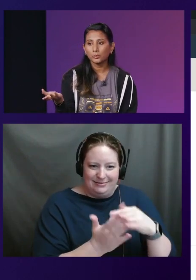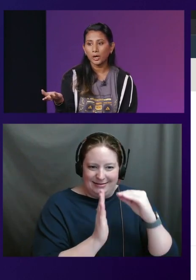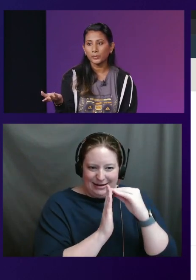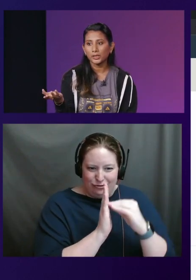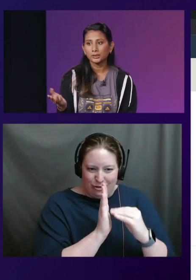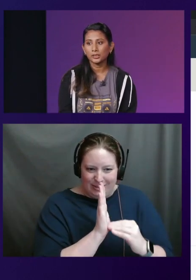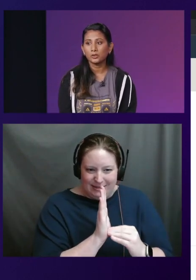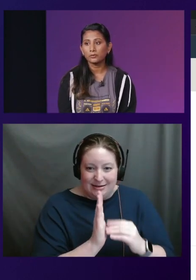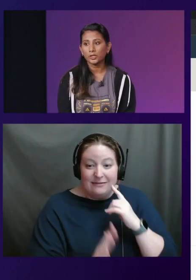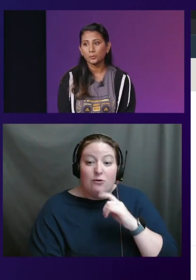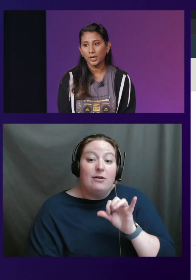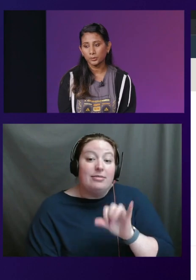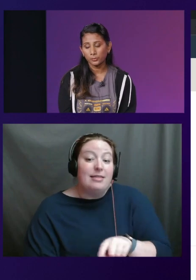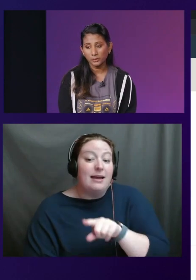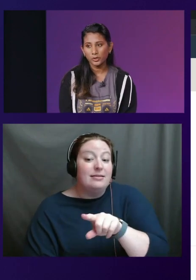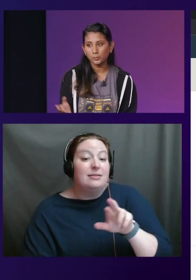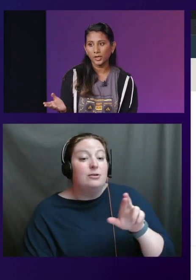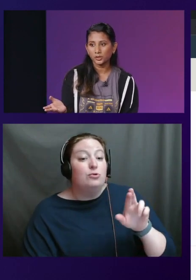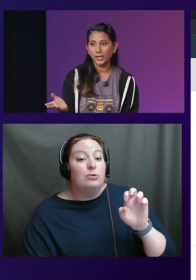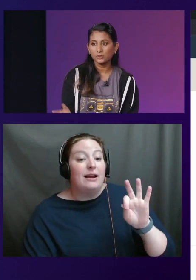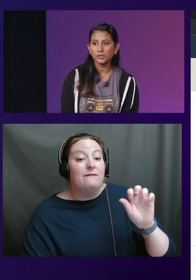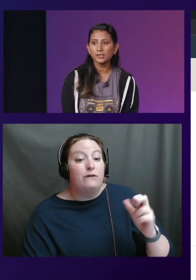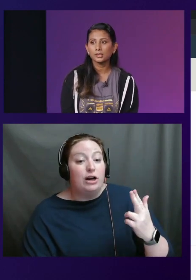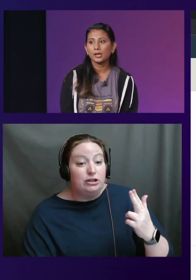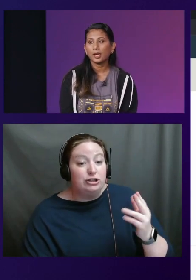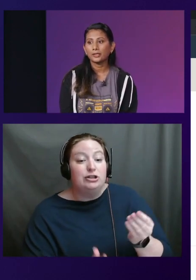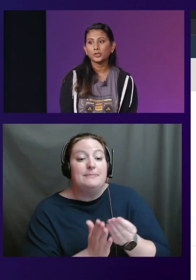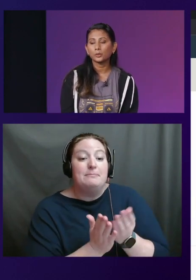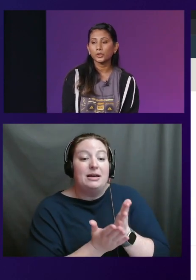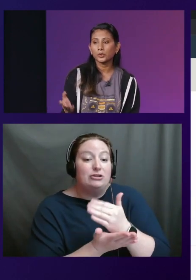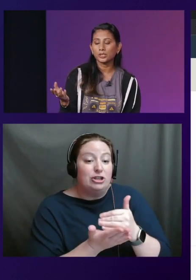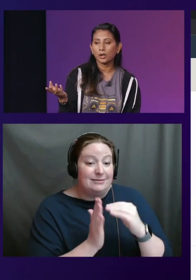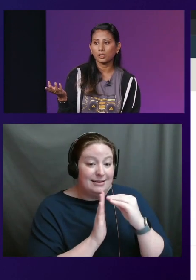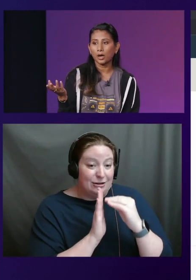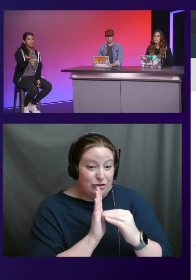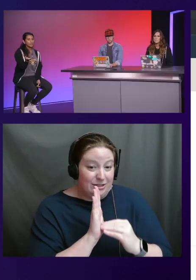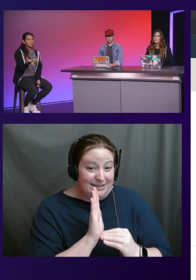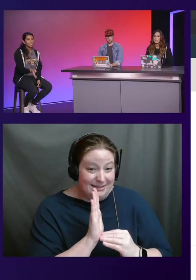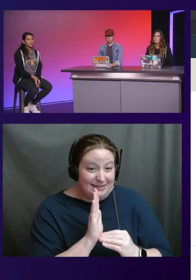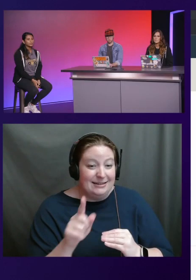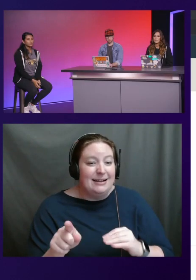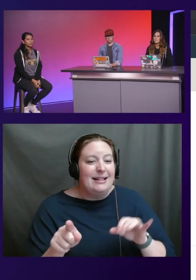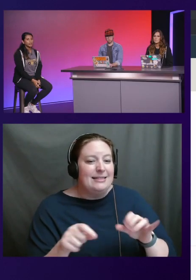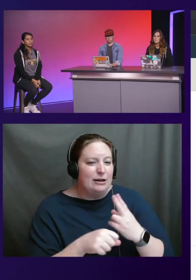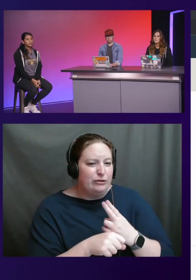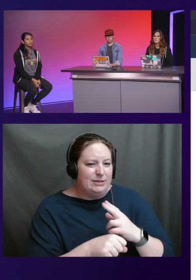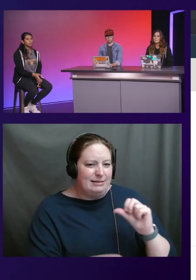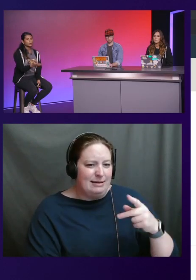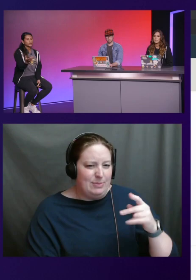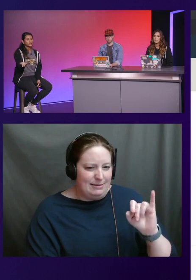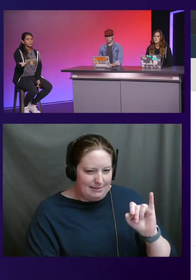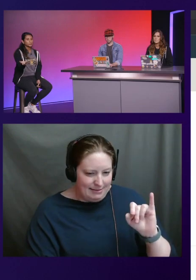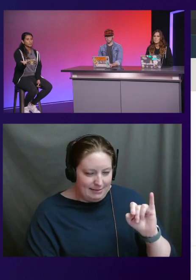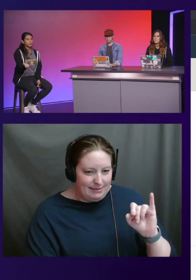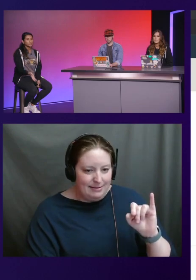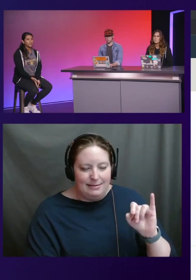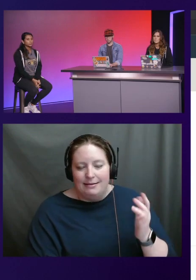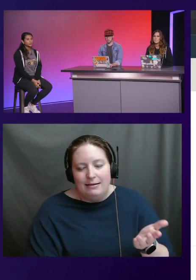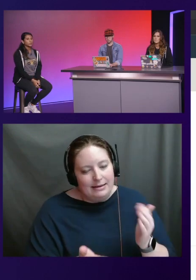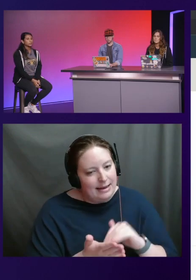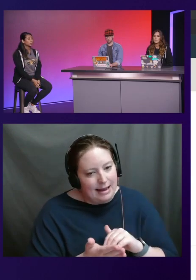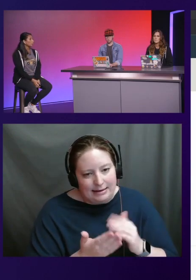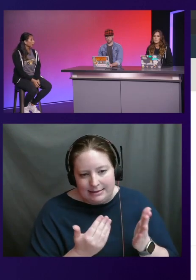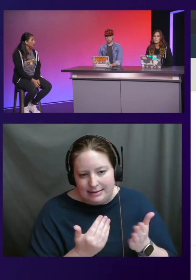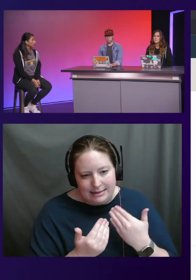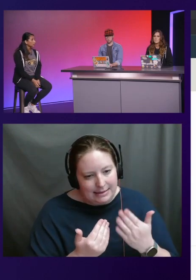going to populate the refresh budget entries. And here we're using our APIs that, again, is so easy to understand.